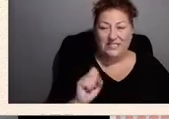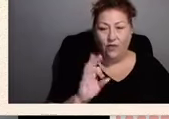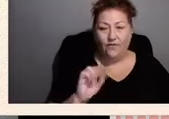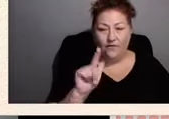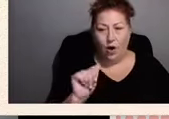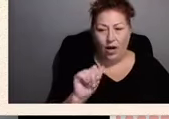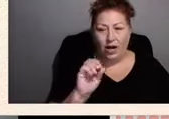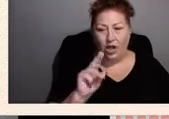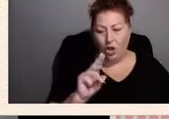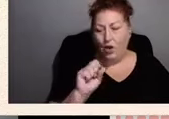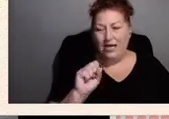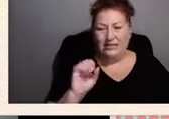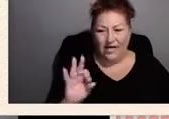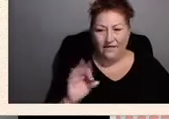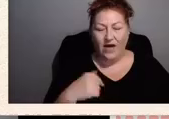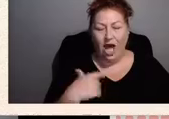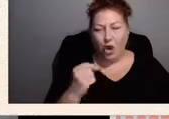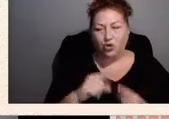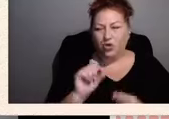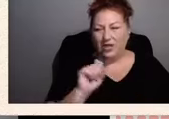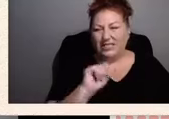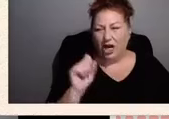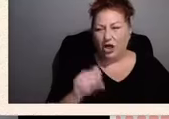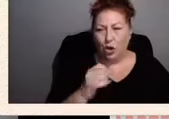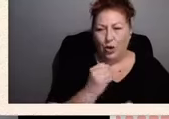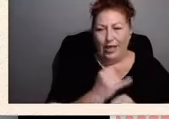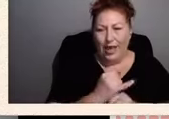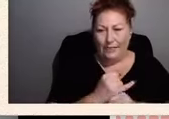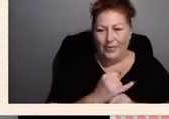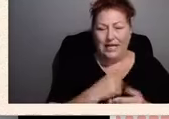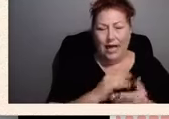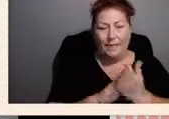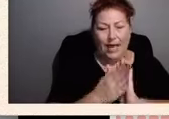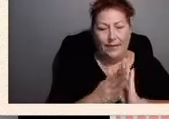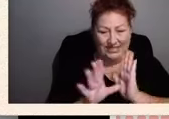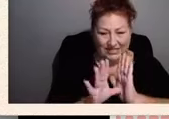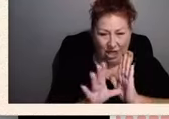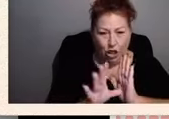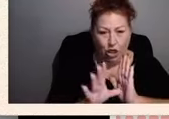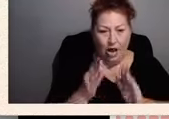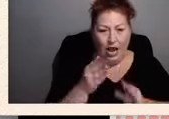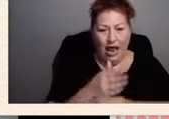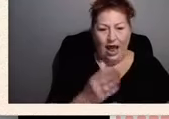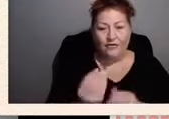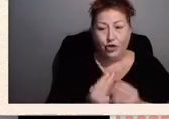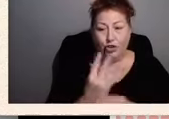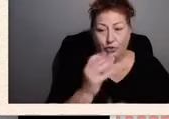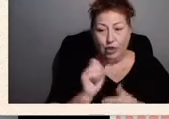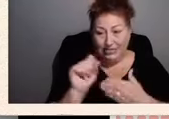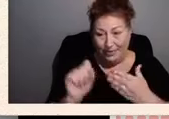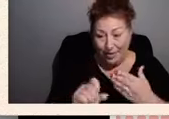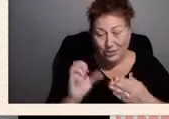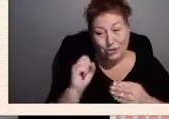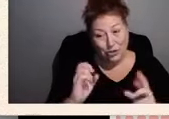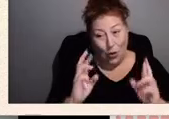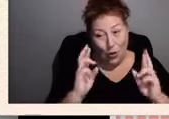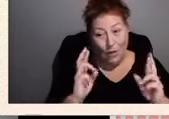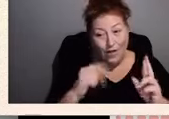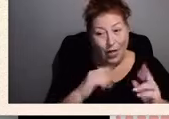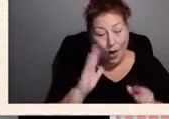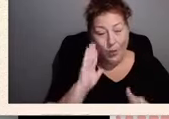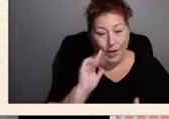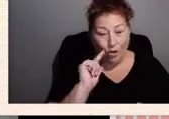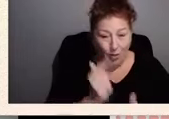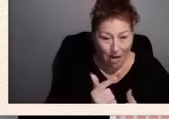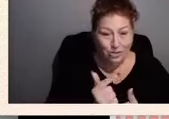the Sarasota campus. I actually became a senior after the spring semester, so hopefully I will be graduating